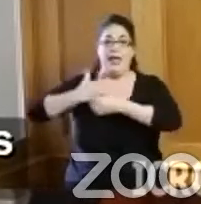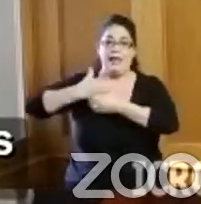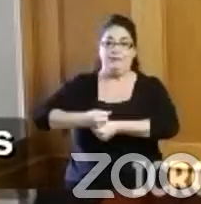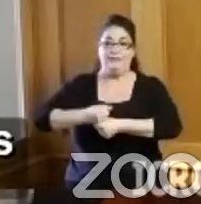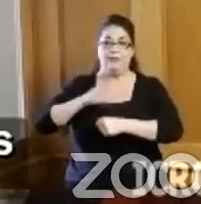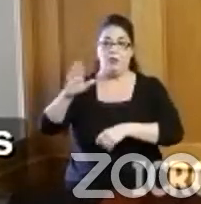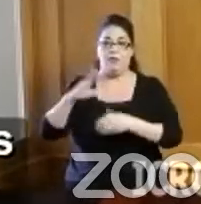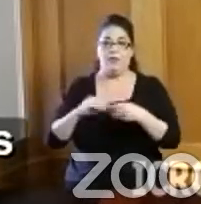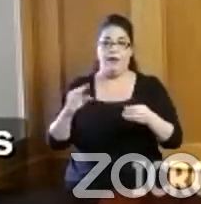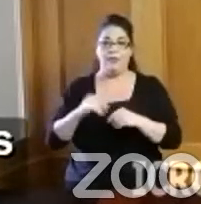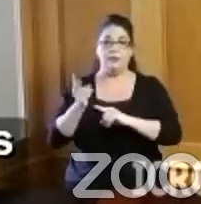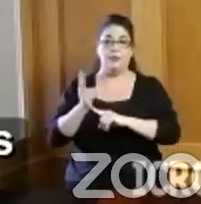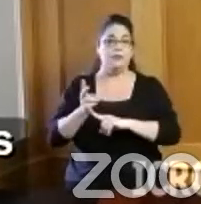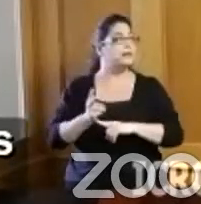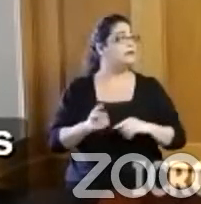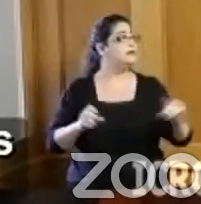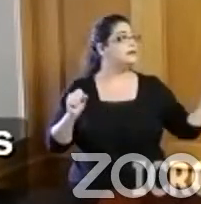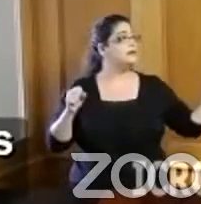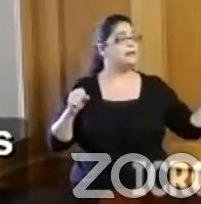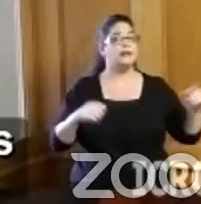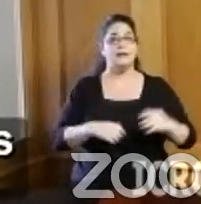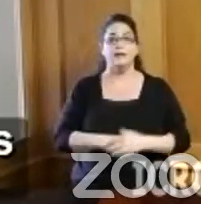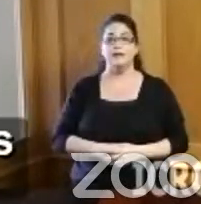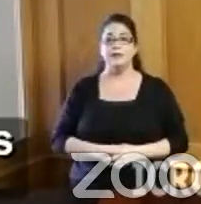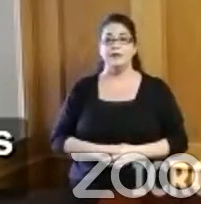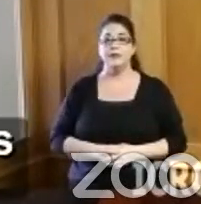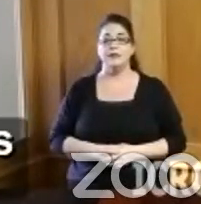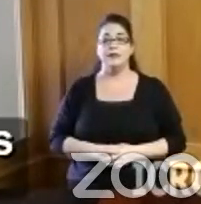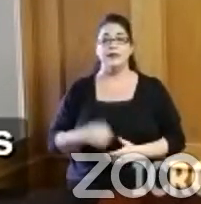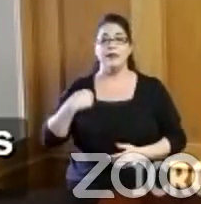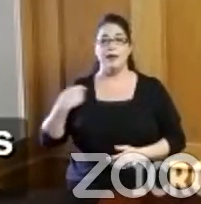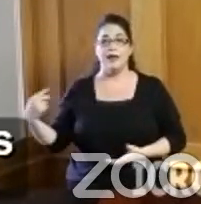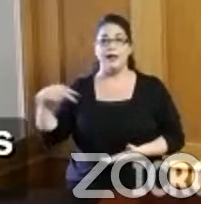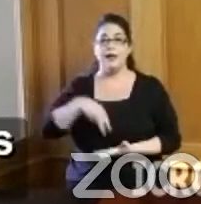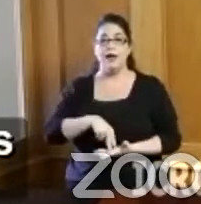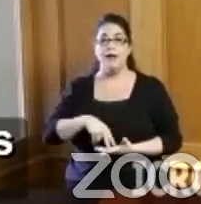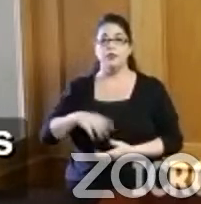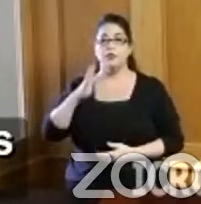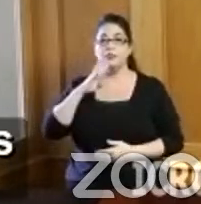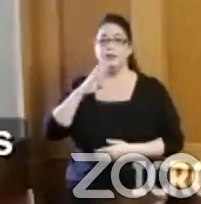by then. Thank you and welcome. Yeah, I'm that weird guy that comes to speak every year.